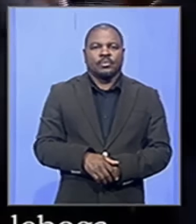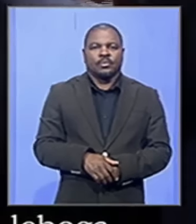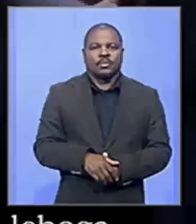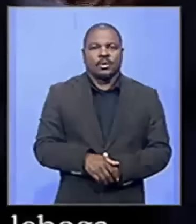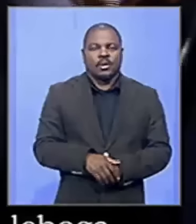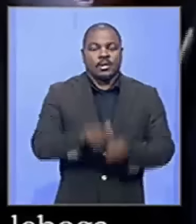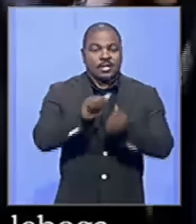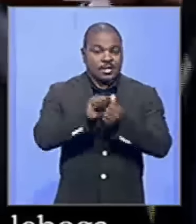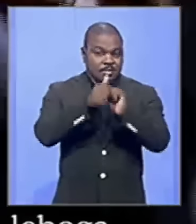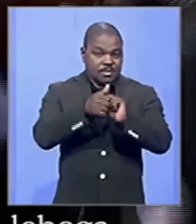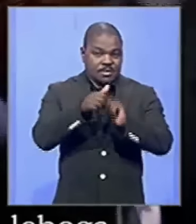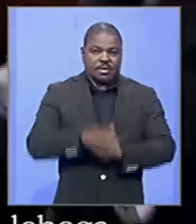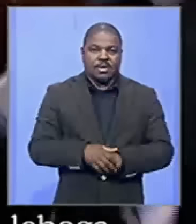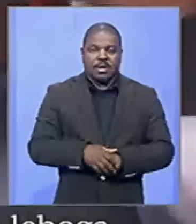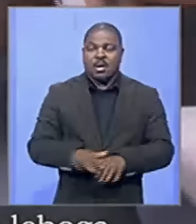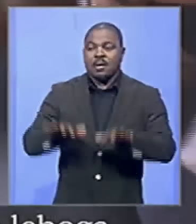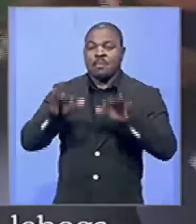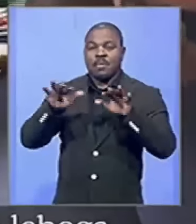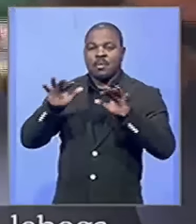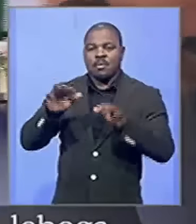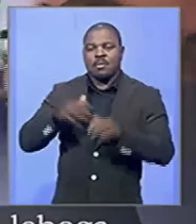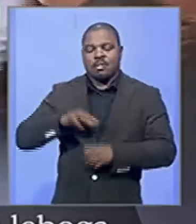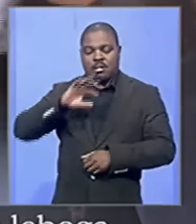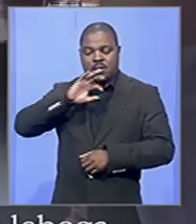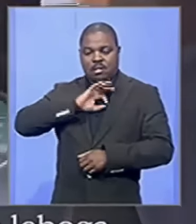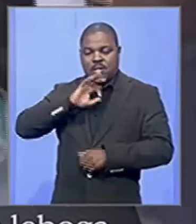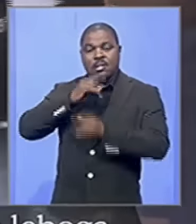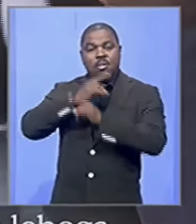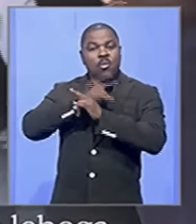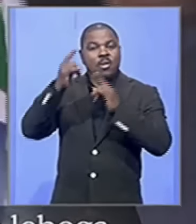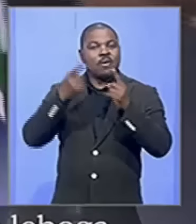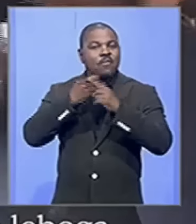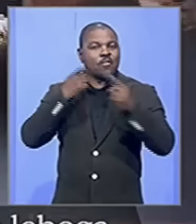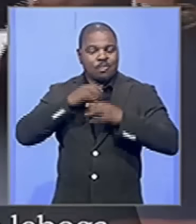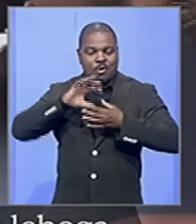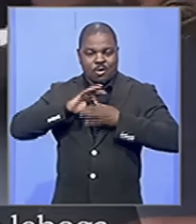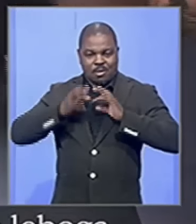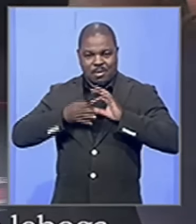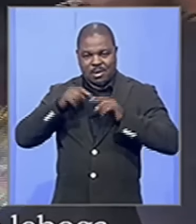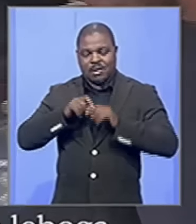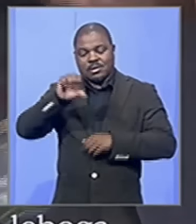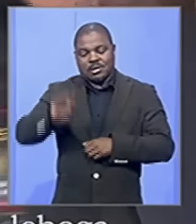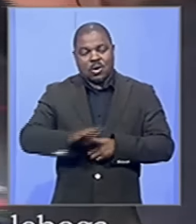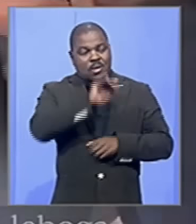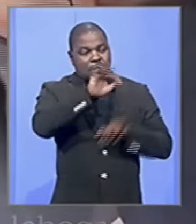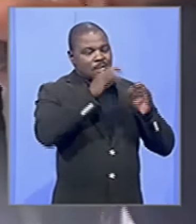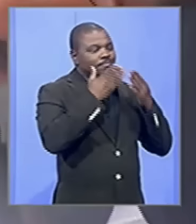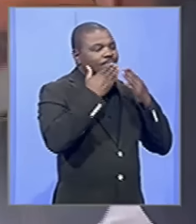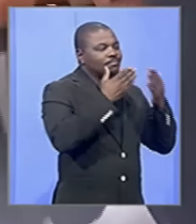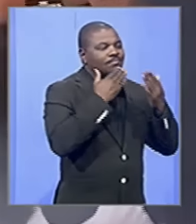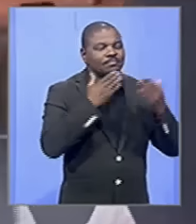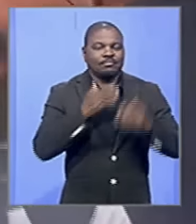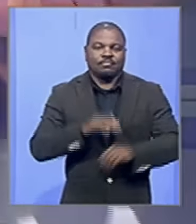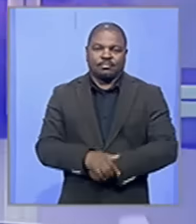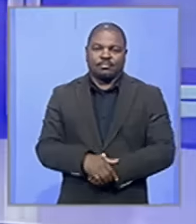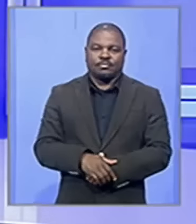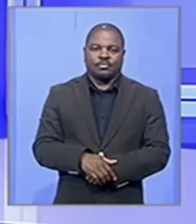Mo metshamekong bafenyi ba dimetale kwa metshamekong ya diolimpiki ba lebogile maAforika Borwa.